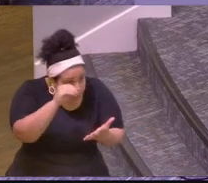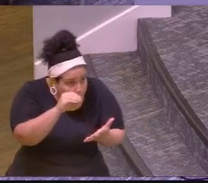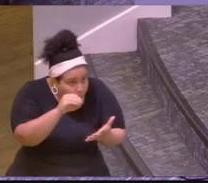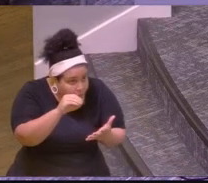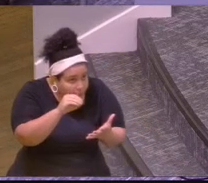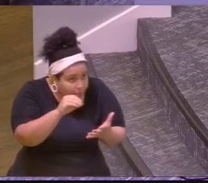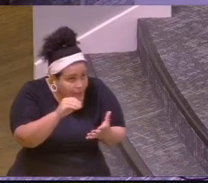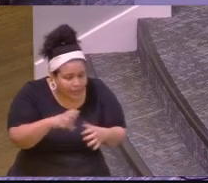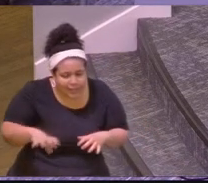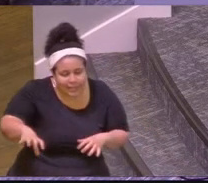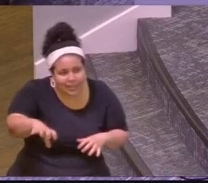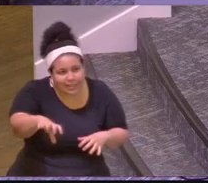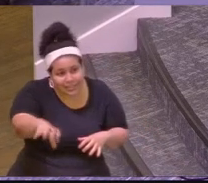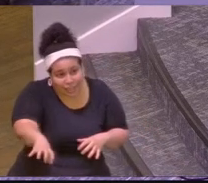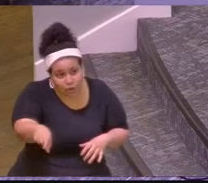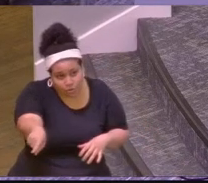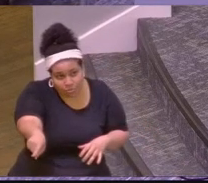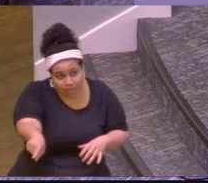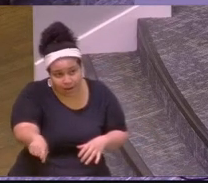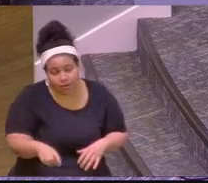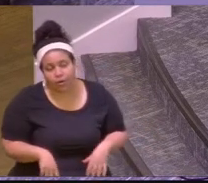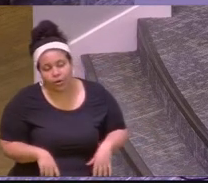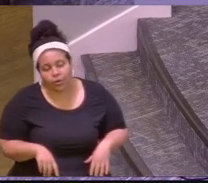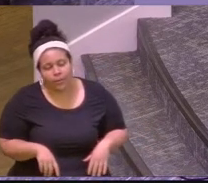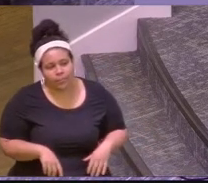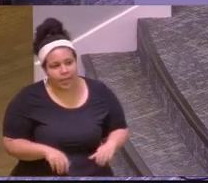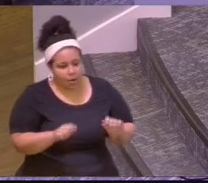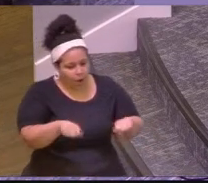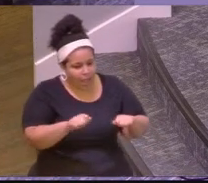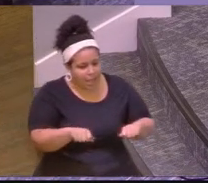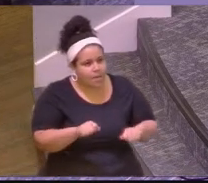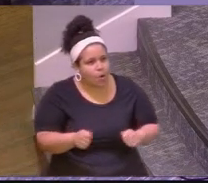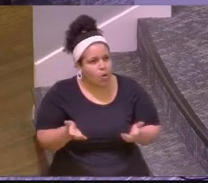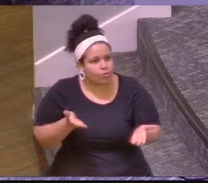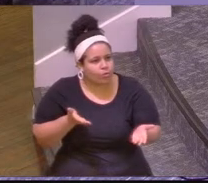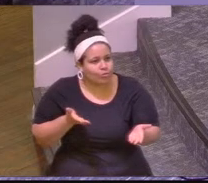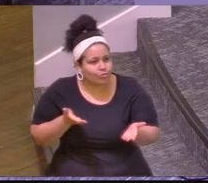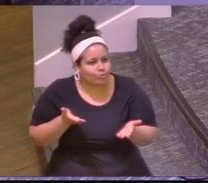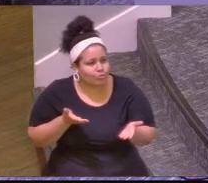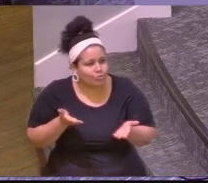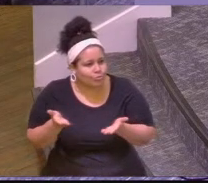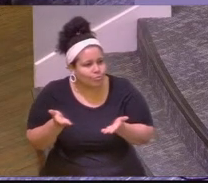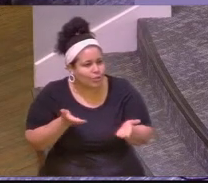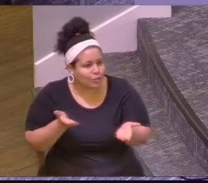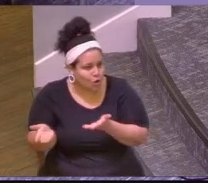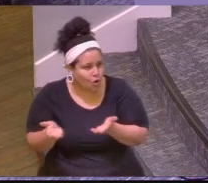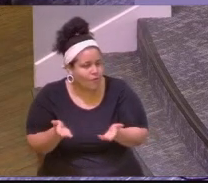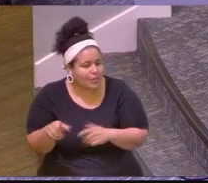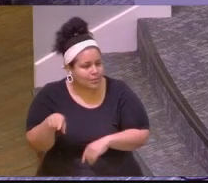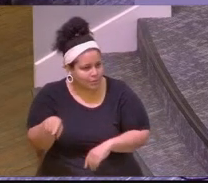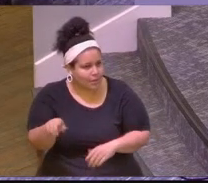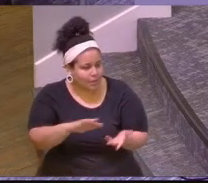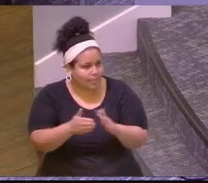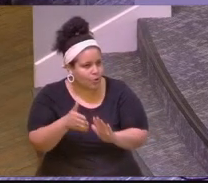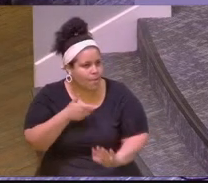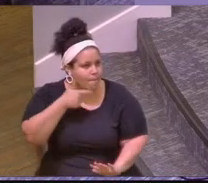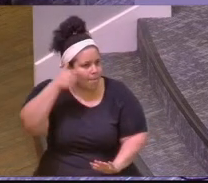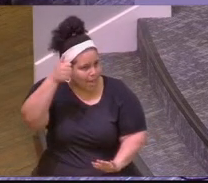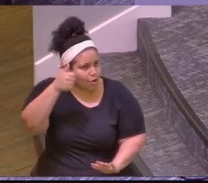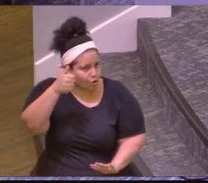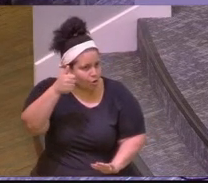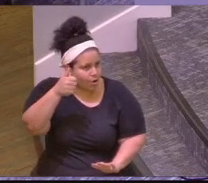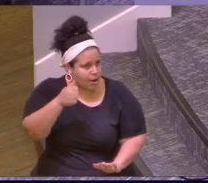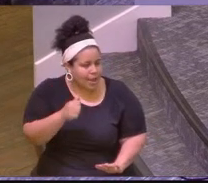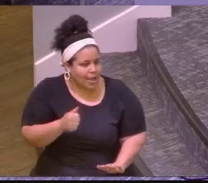side, and we are able to service our community better in that location, and we hadn't thought about